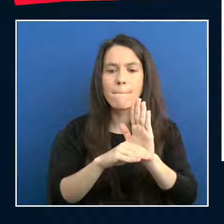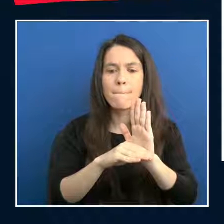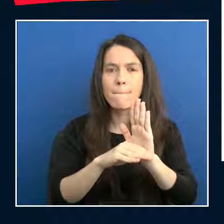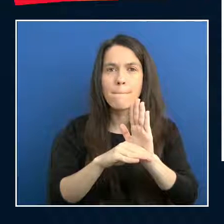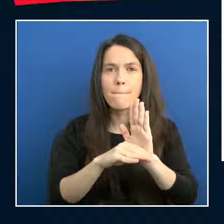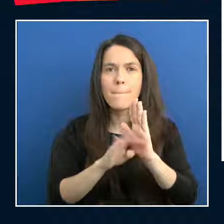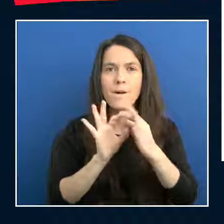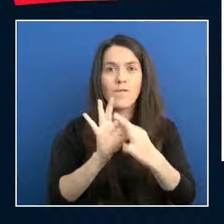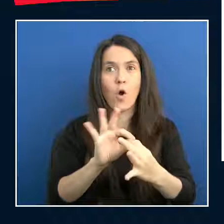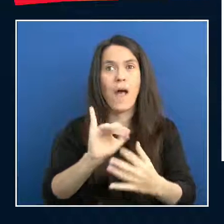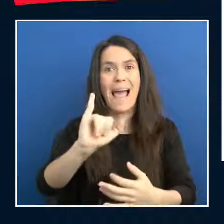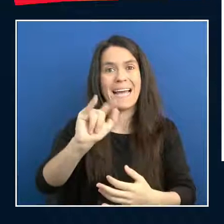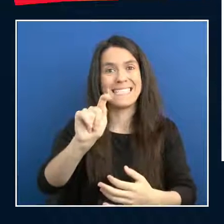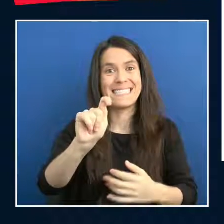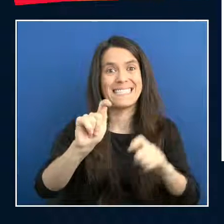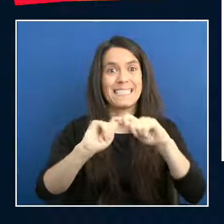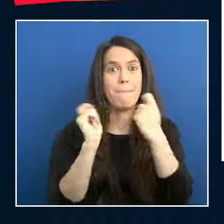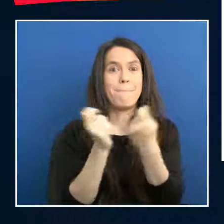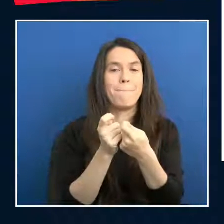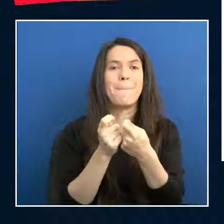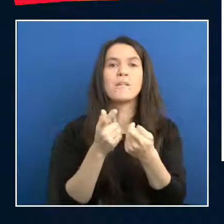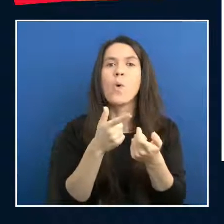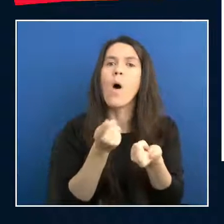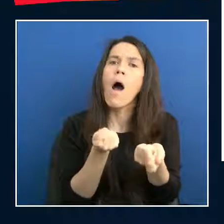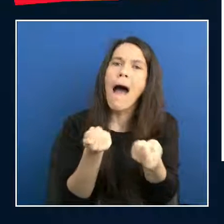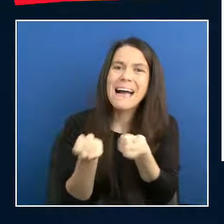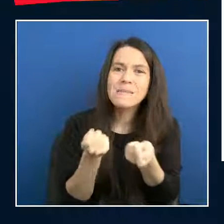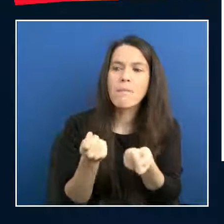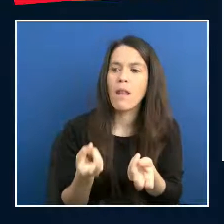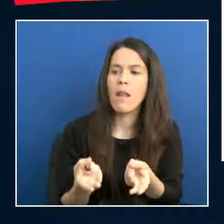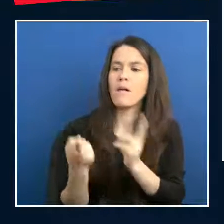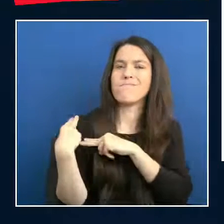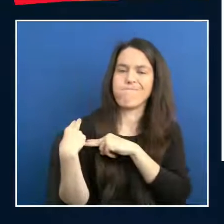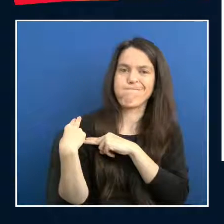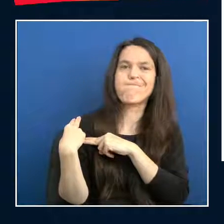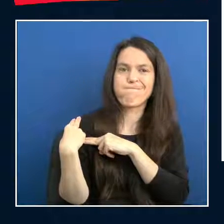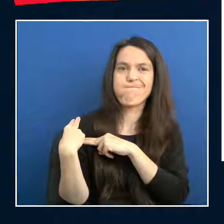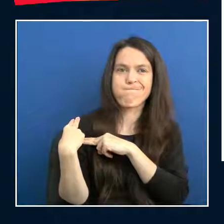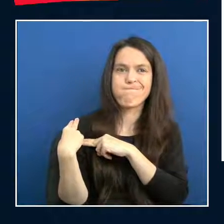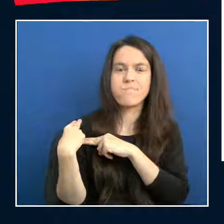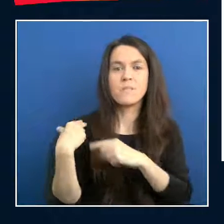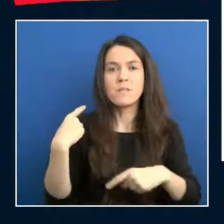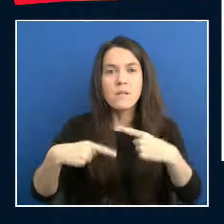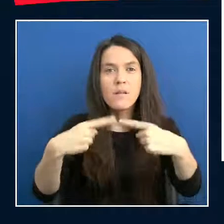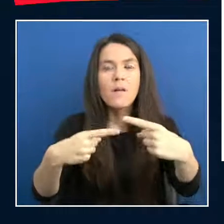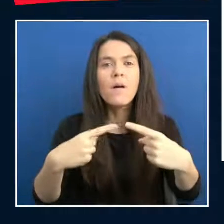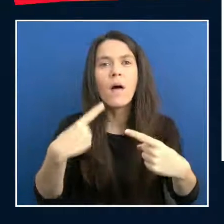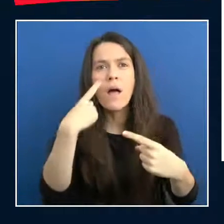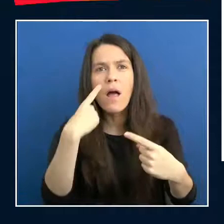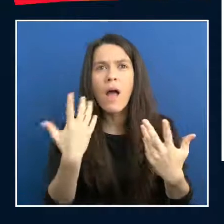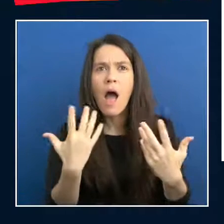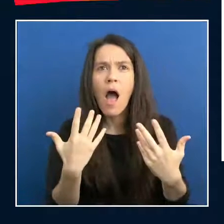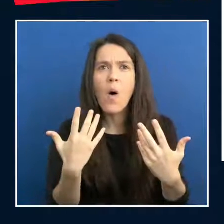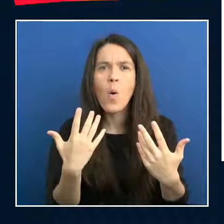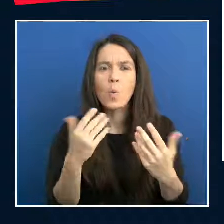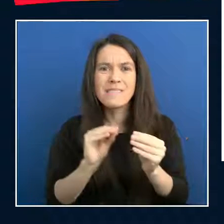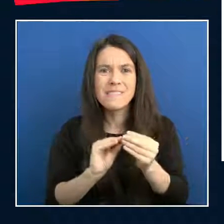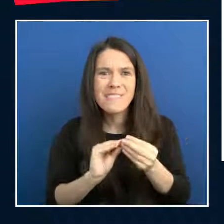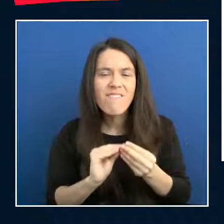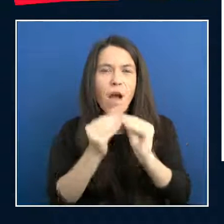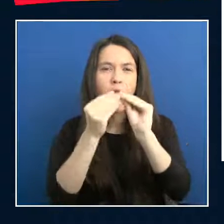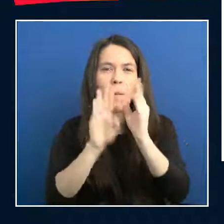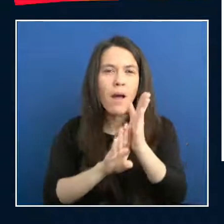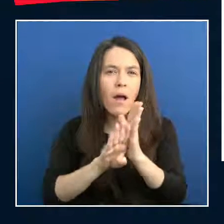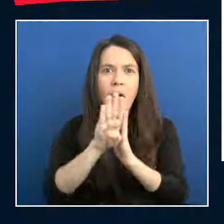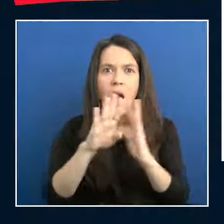IT team, so the administrators who would take care of it. And then there was a bug, so they come to us developers and we're what's going